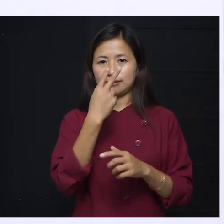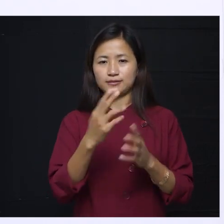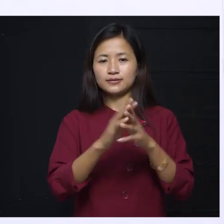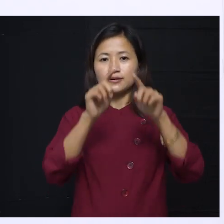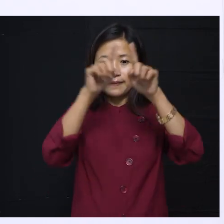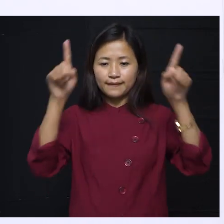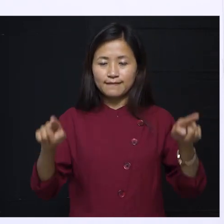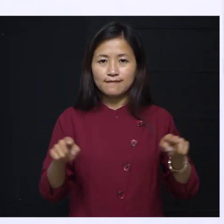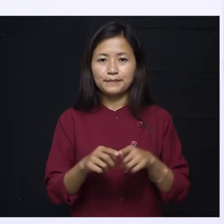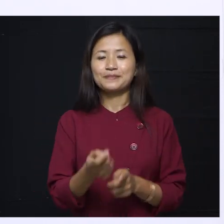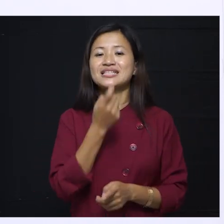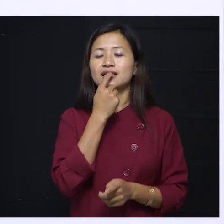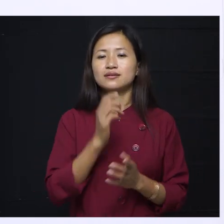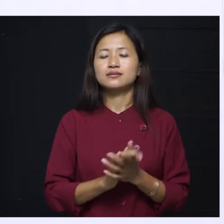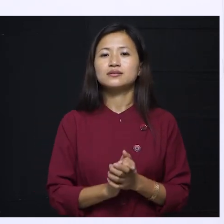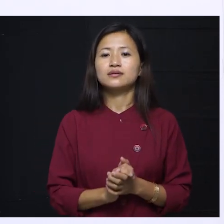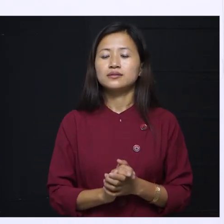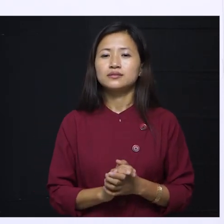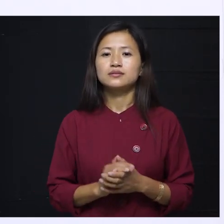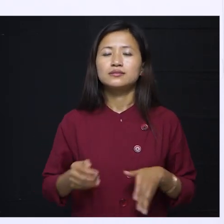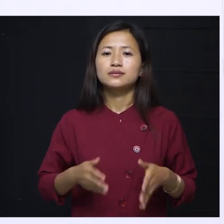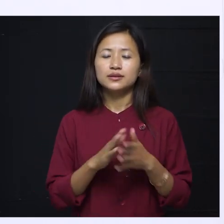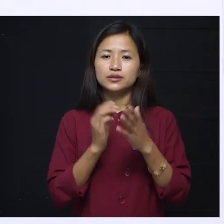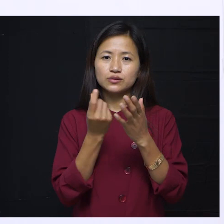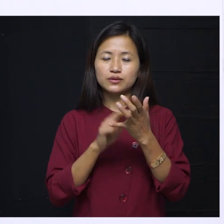So let's unpack